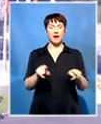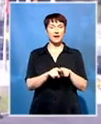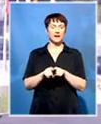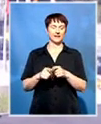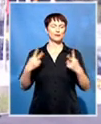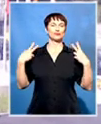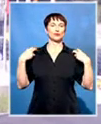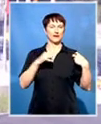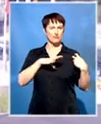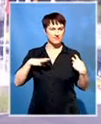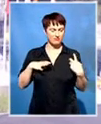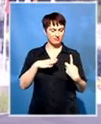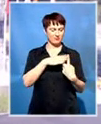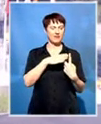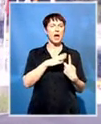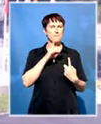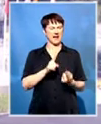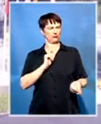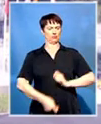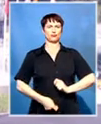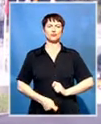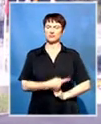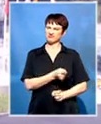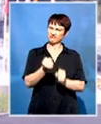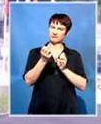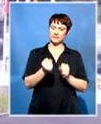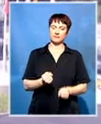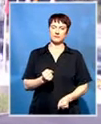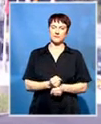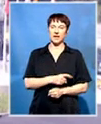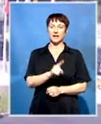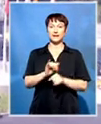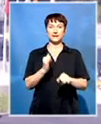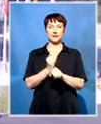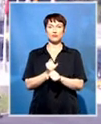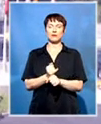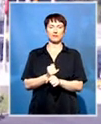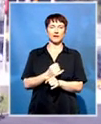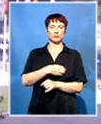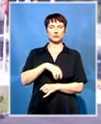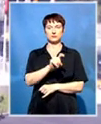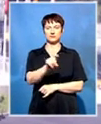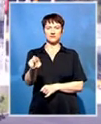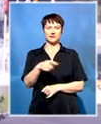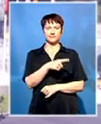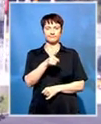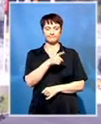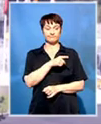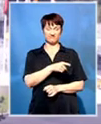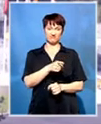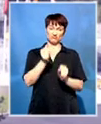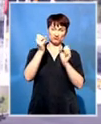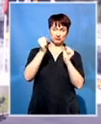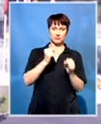institutions. So this was really a speech appealing to the conscience of the international community and leaving them with a message similar to